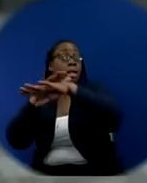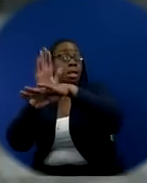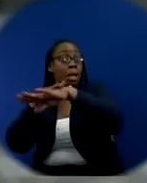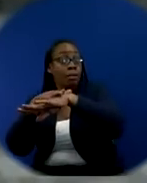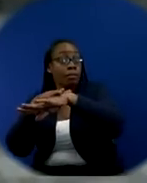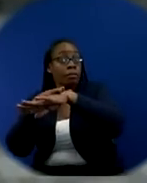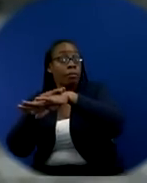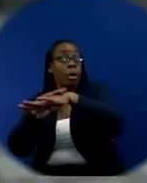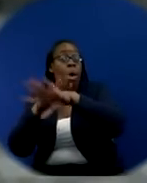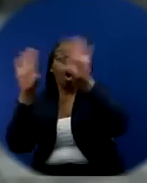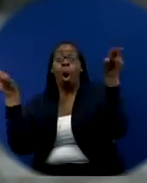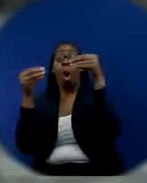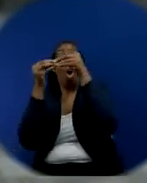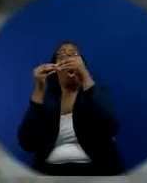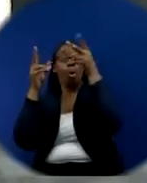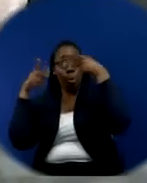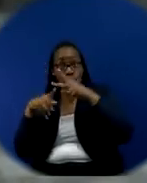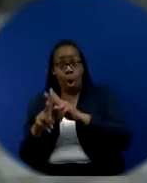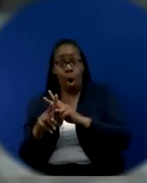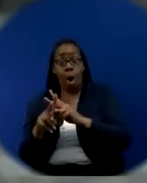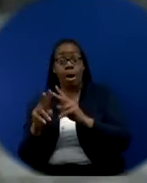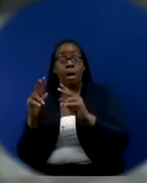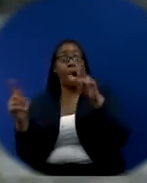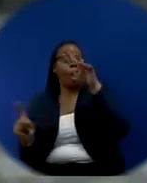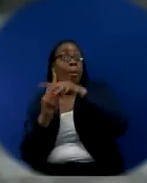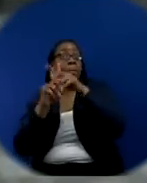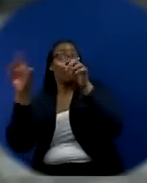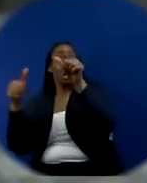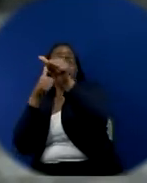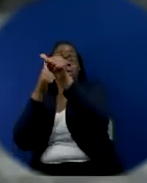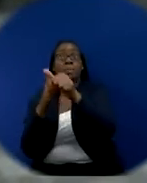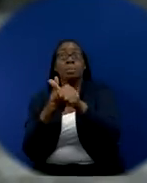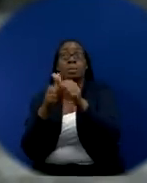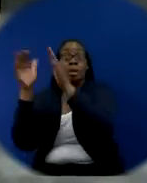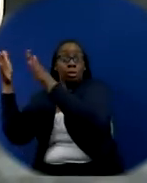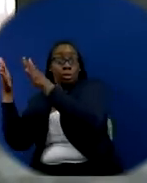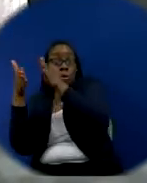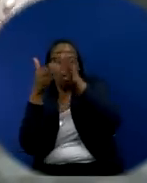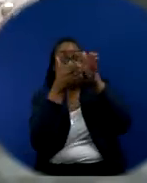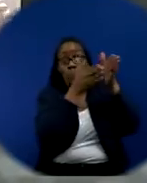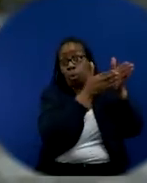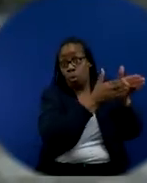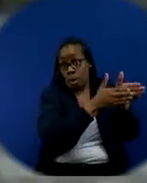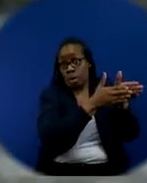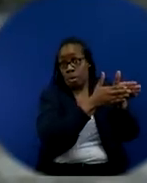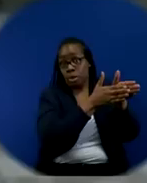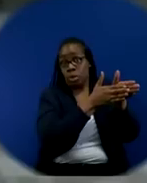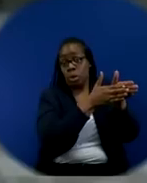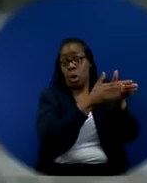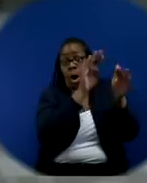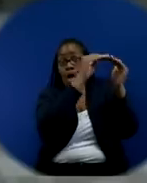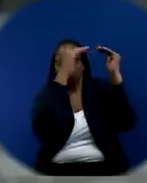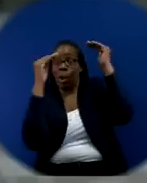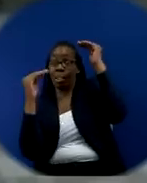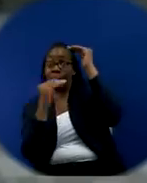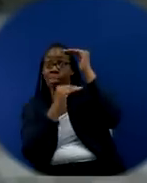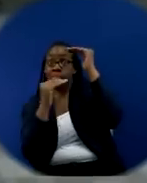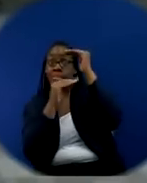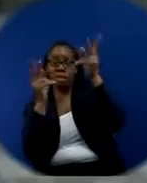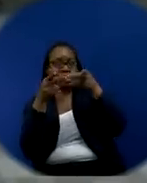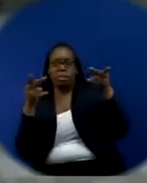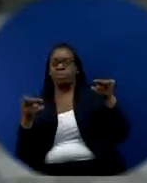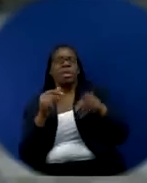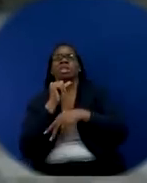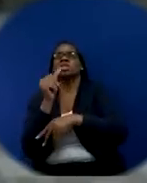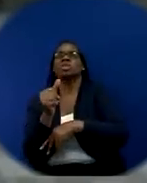more honor might show up after you, and you'll be asked to move from where you are to a lesser seat. He says, don't